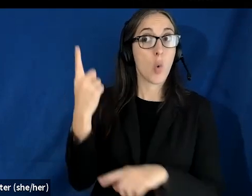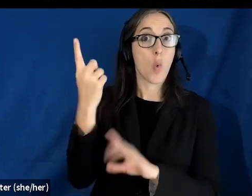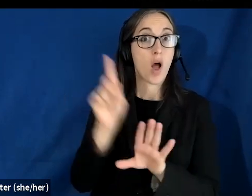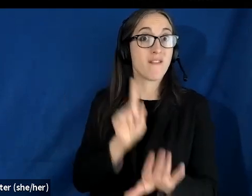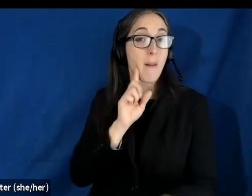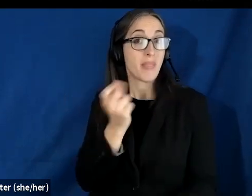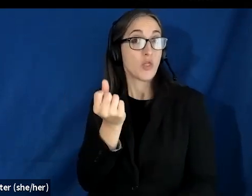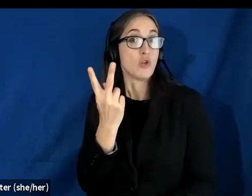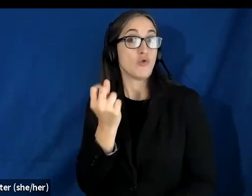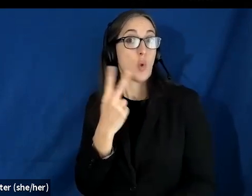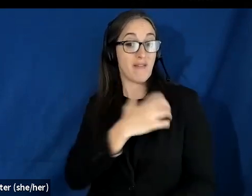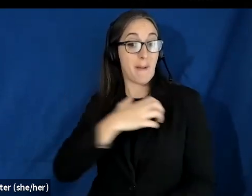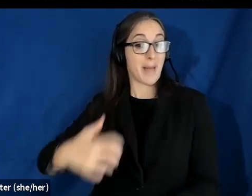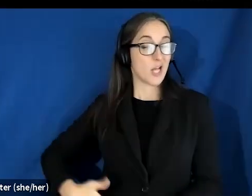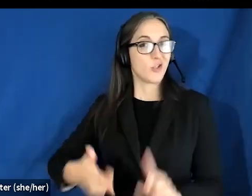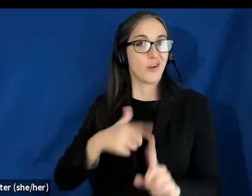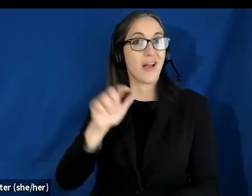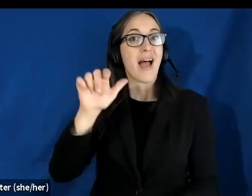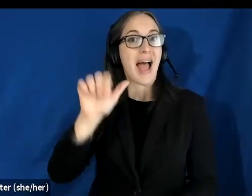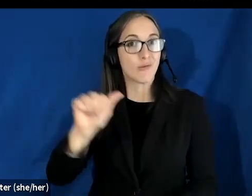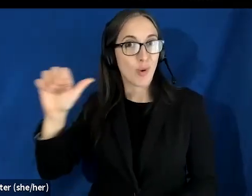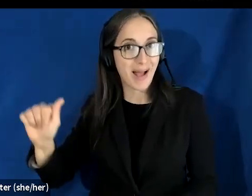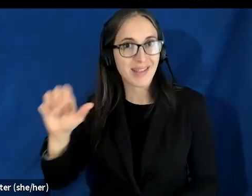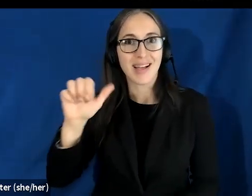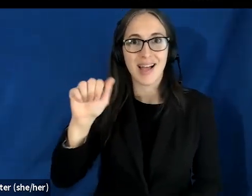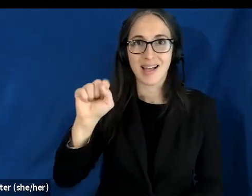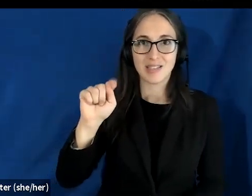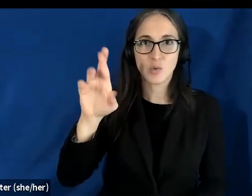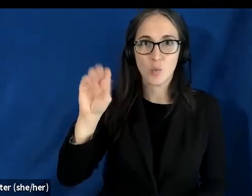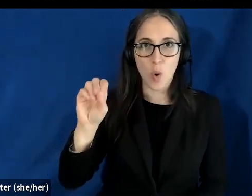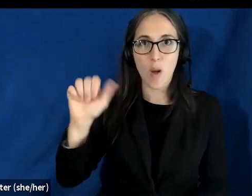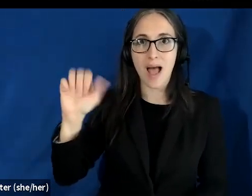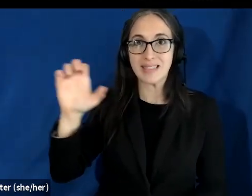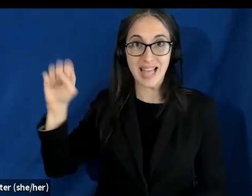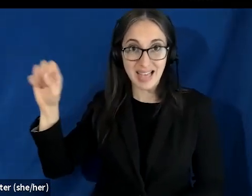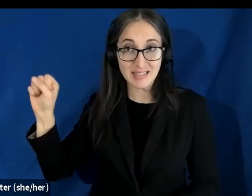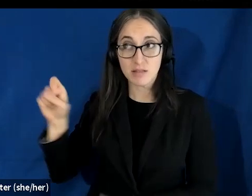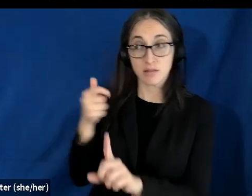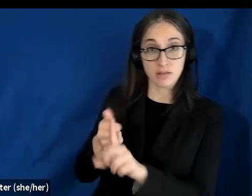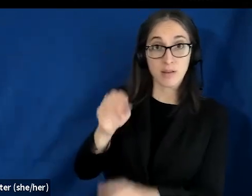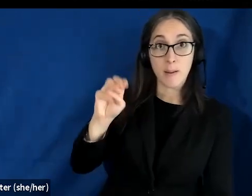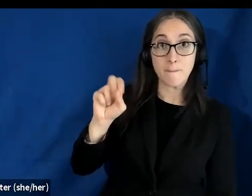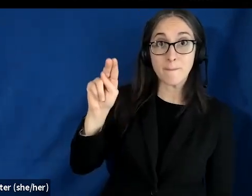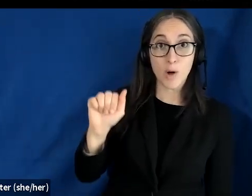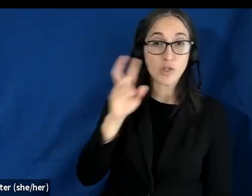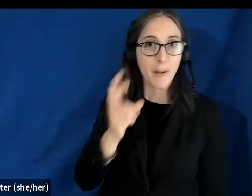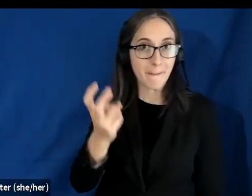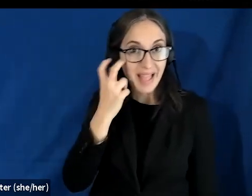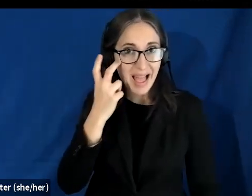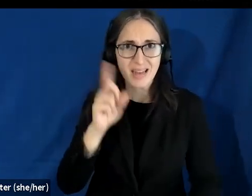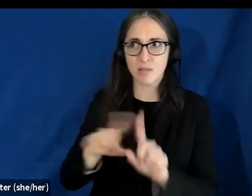in Astro Access, and I was on the flight with her. So Mona is blind, but Mona has a PhD in